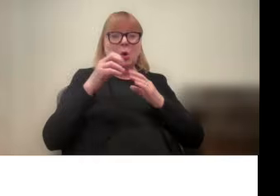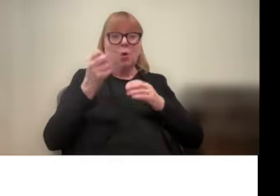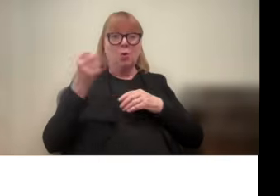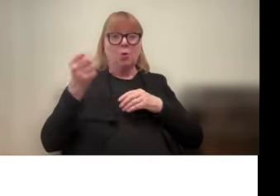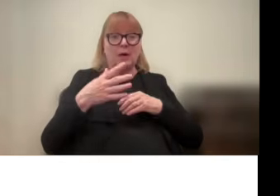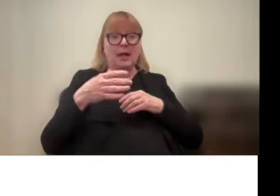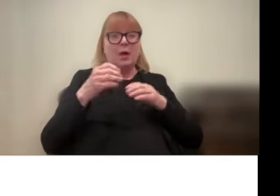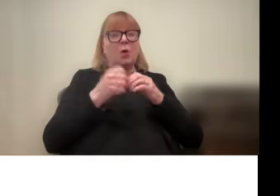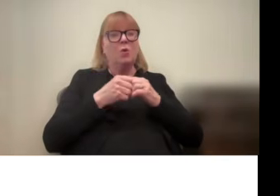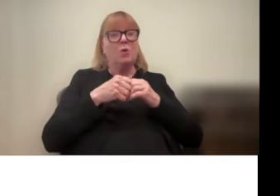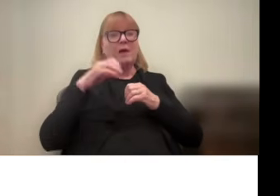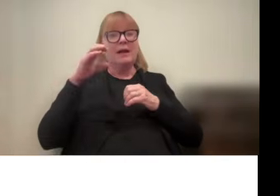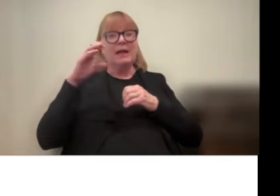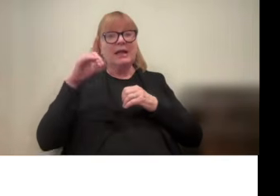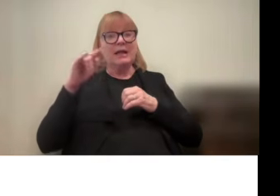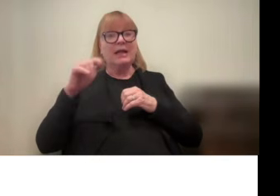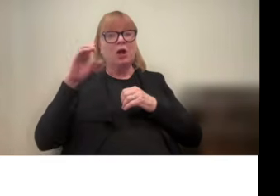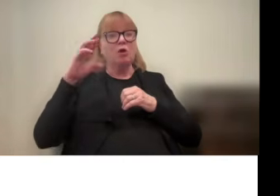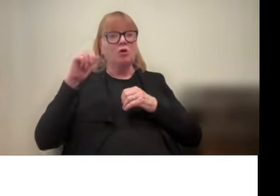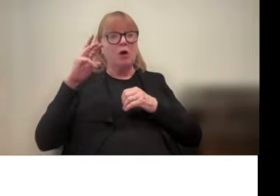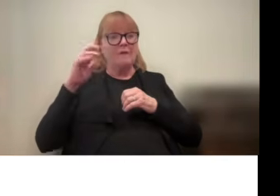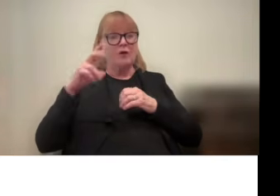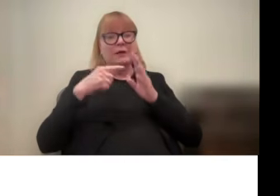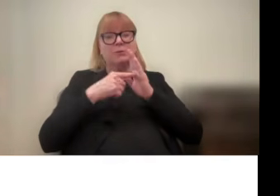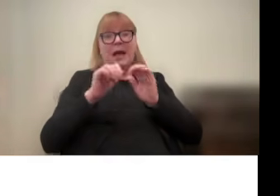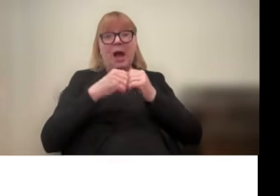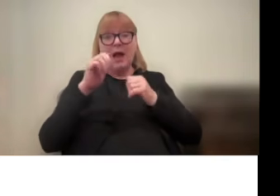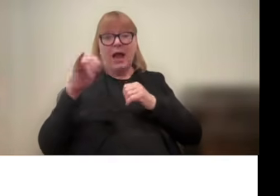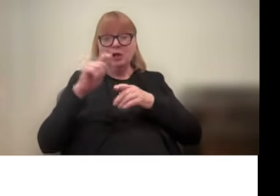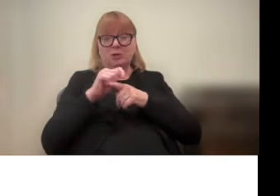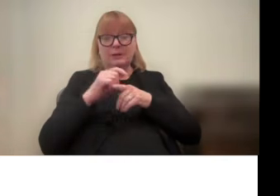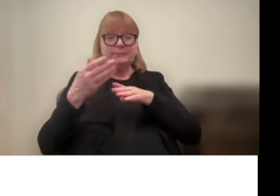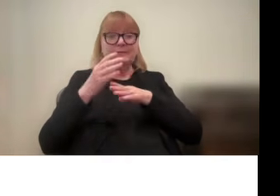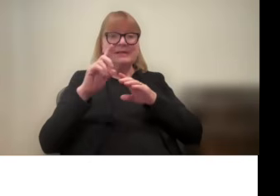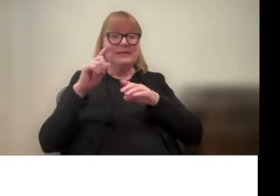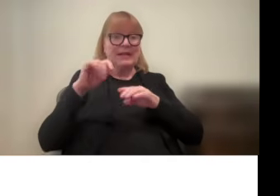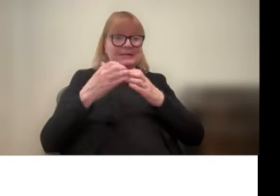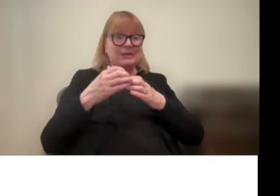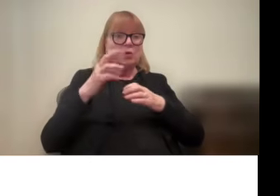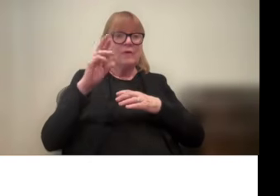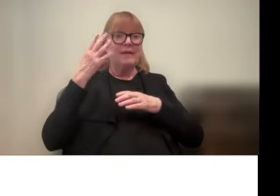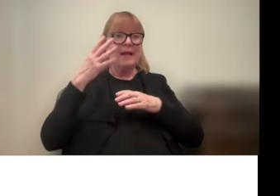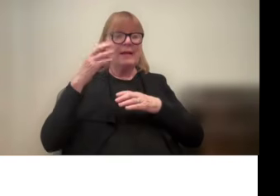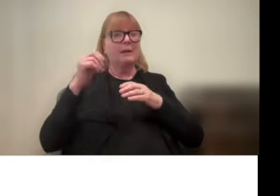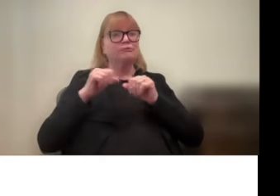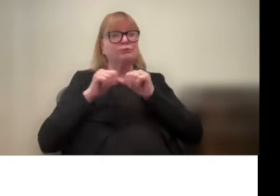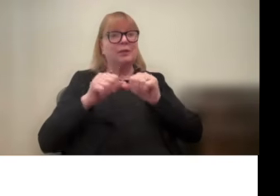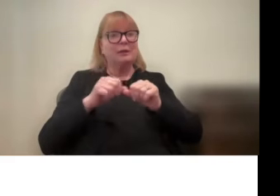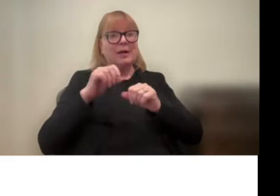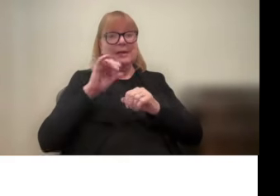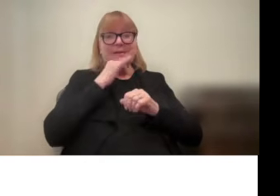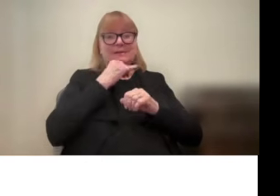with AI researcher Kit Crawford, which exposes how AI training data sets reflect and perpetuate